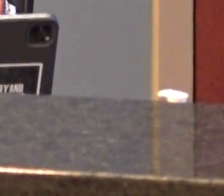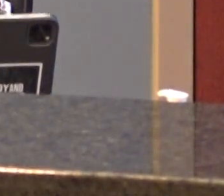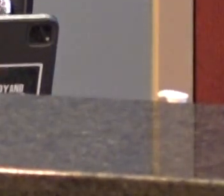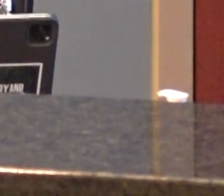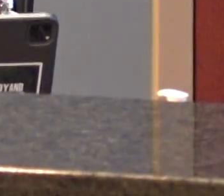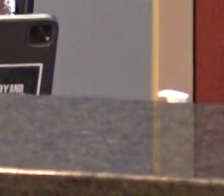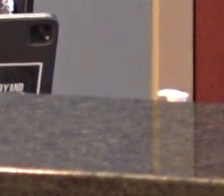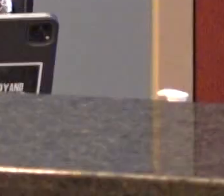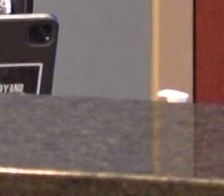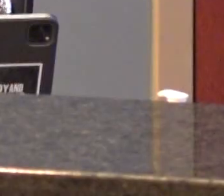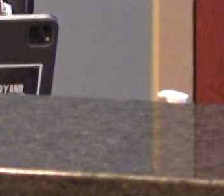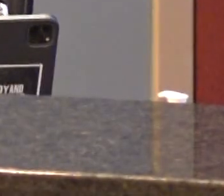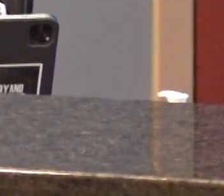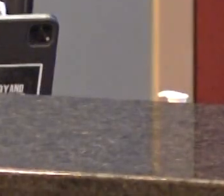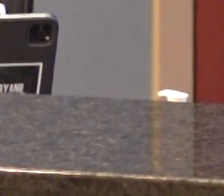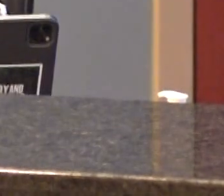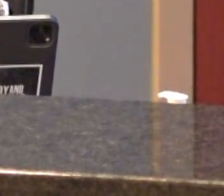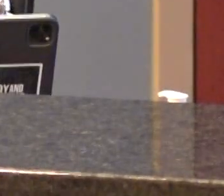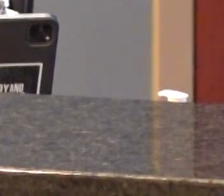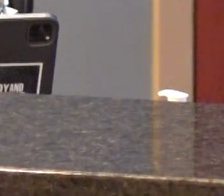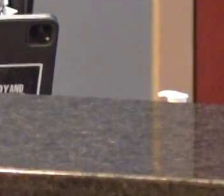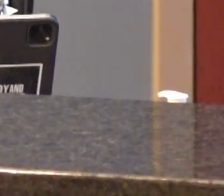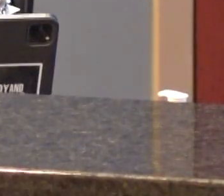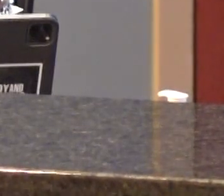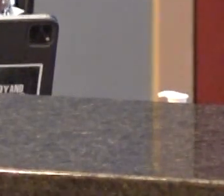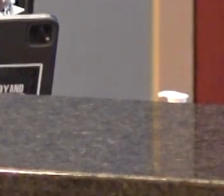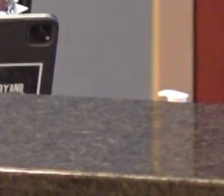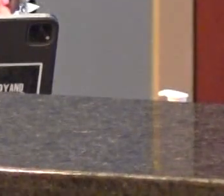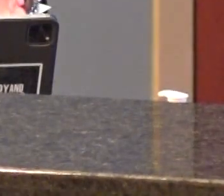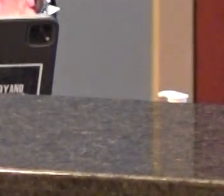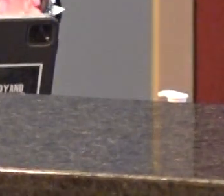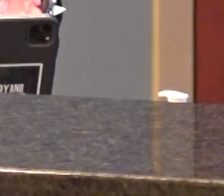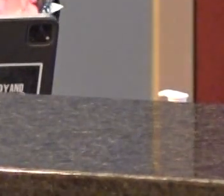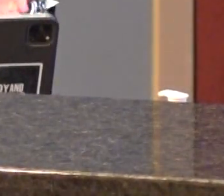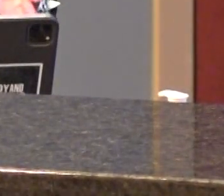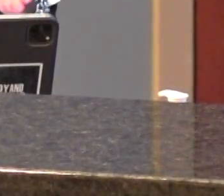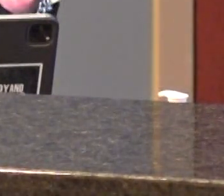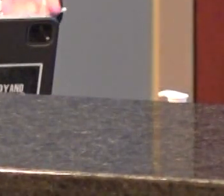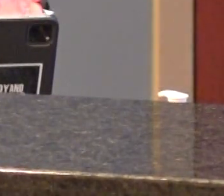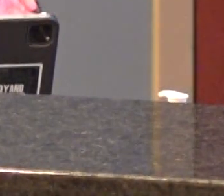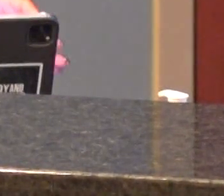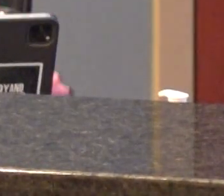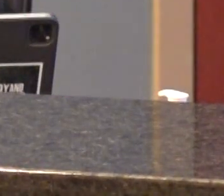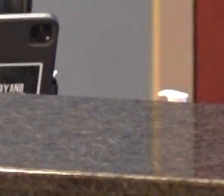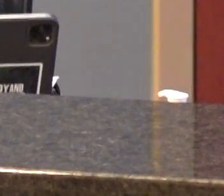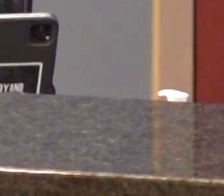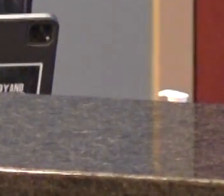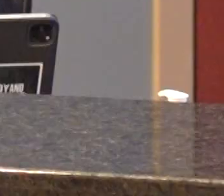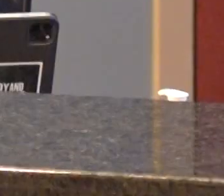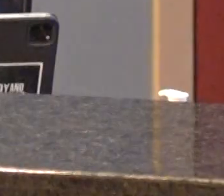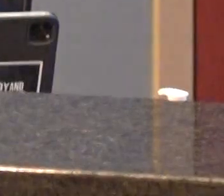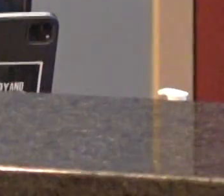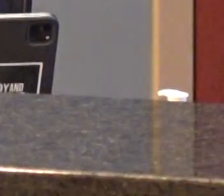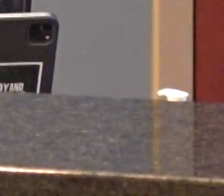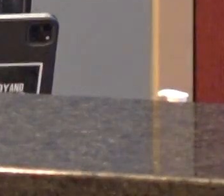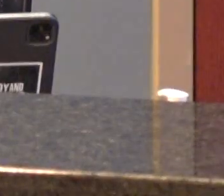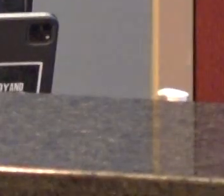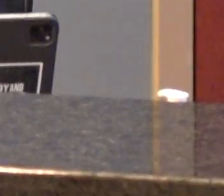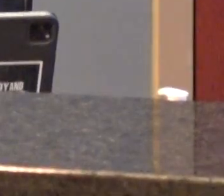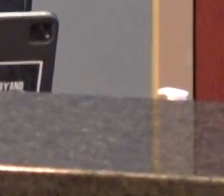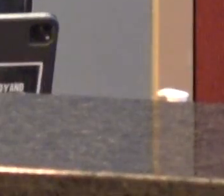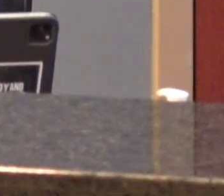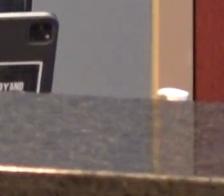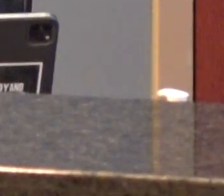been identified, so that's the easy part, is identifying the what, and I think it's just the how and the when that I would like to keep a